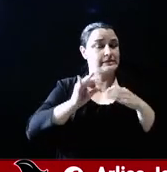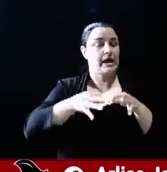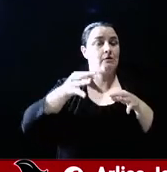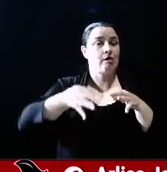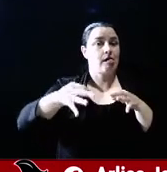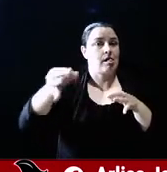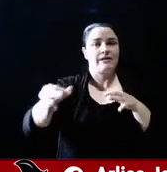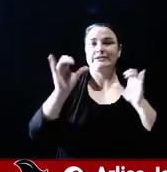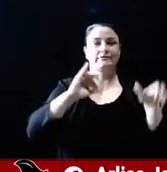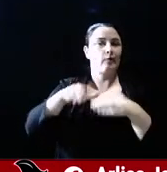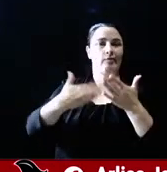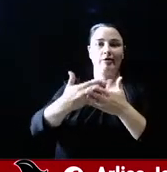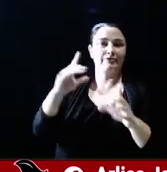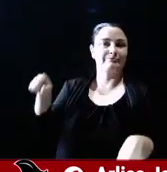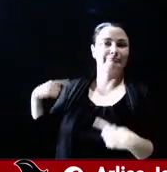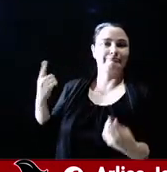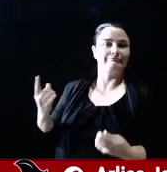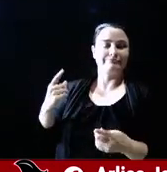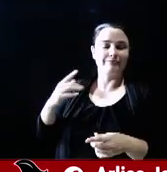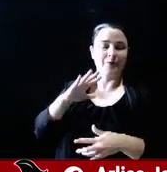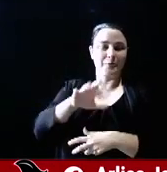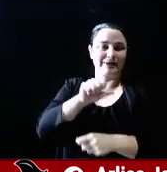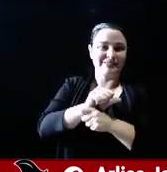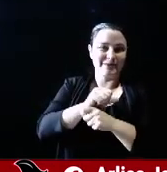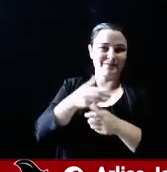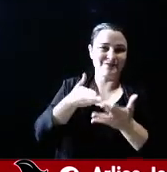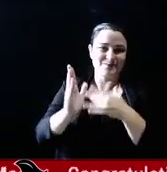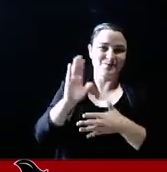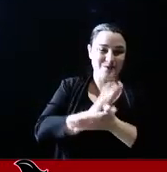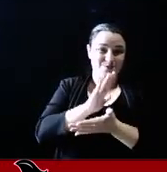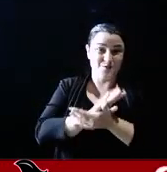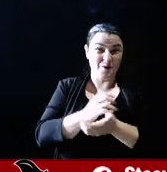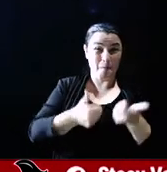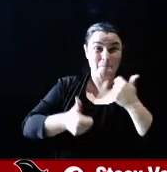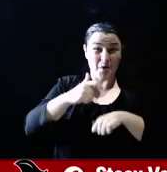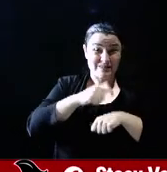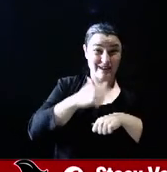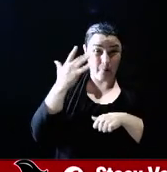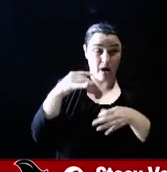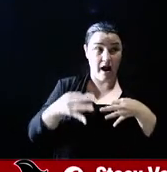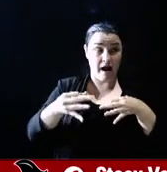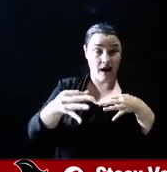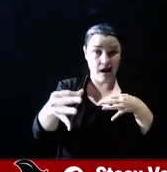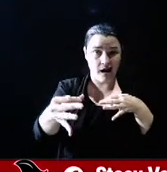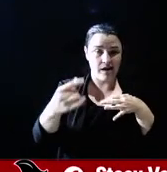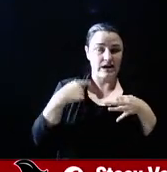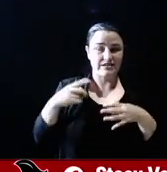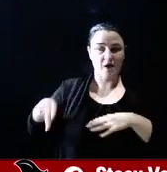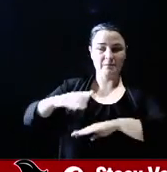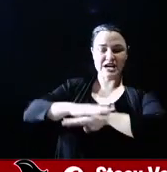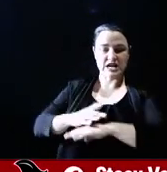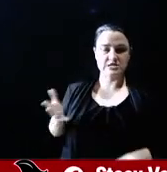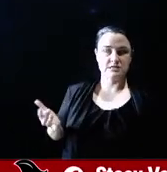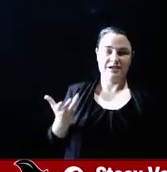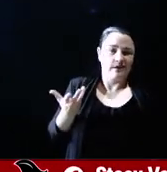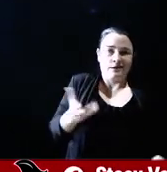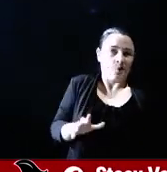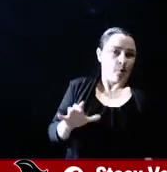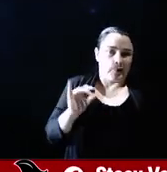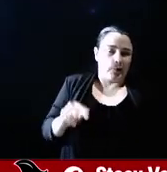career. Most of the time, I procrastinate because I do not want to do the assignment which has been sitting on my desk for days or